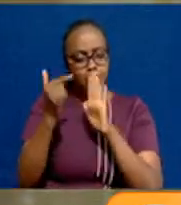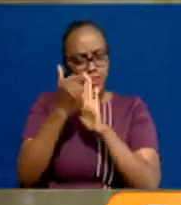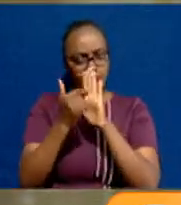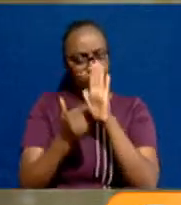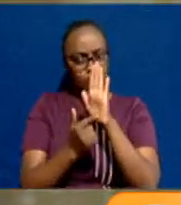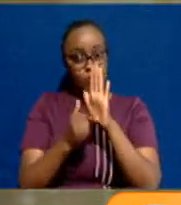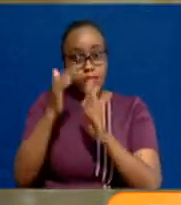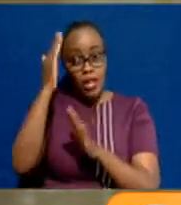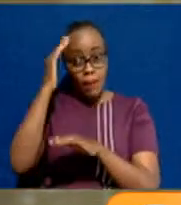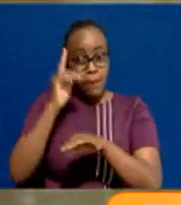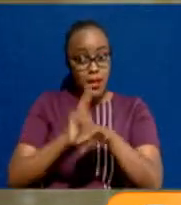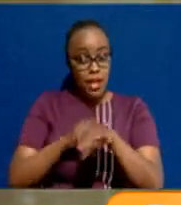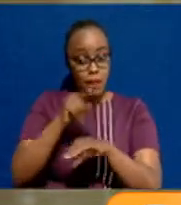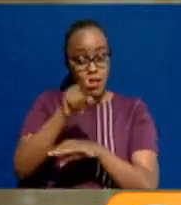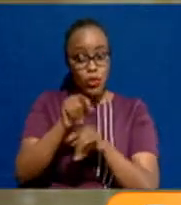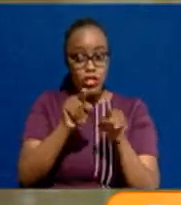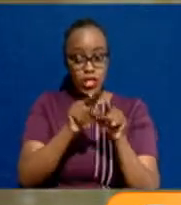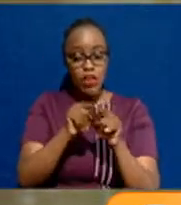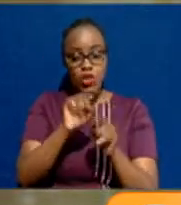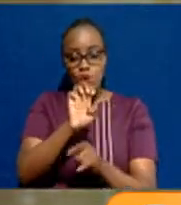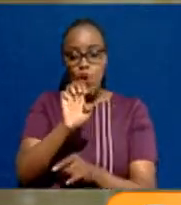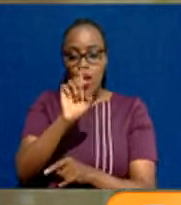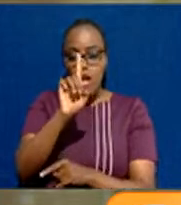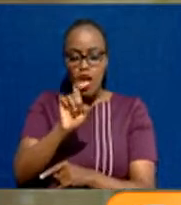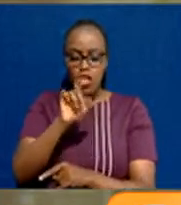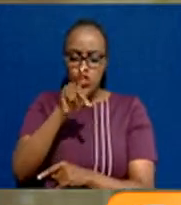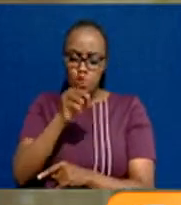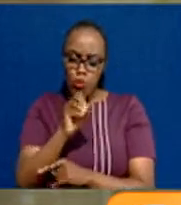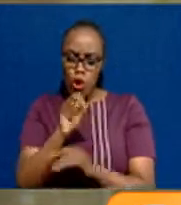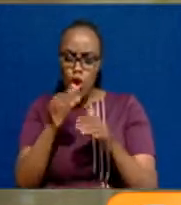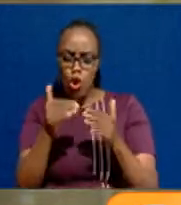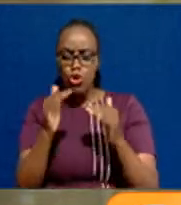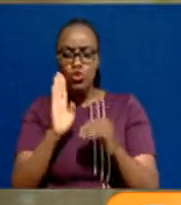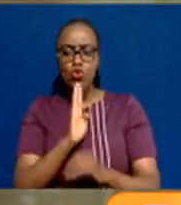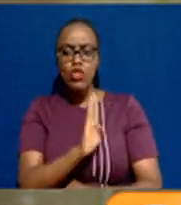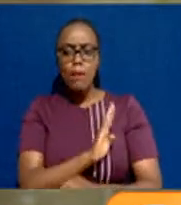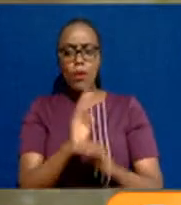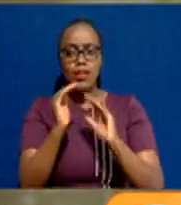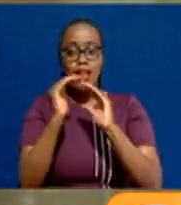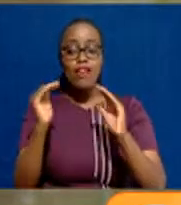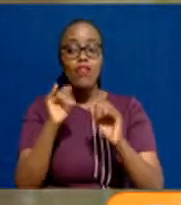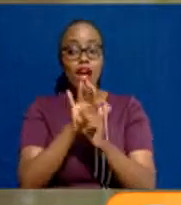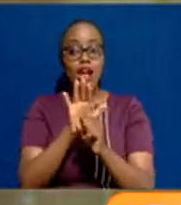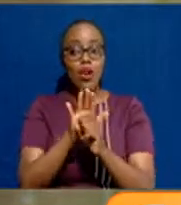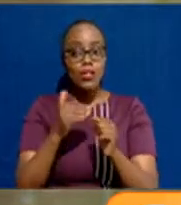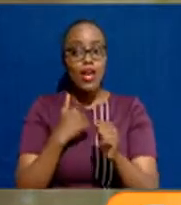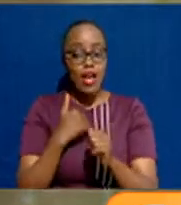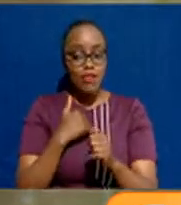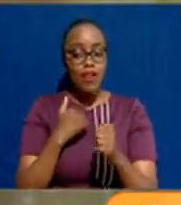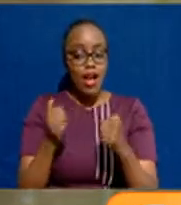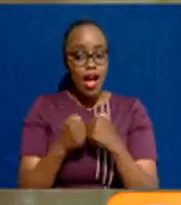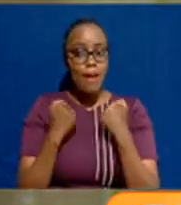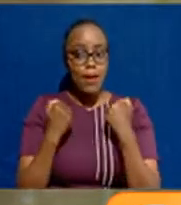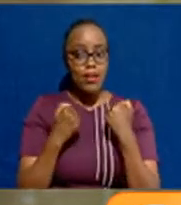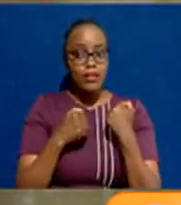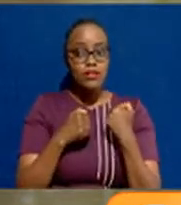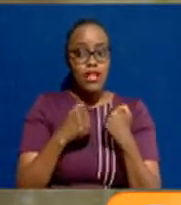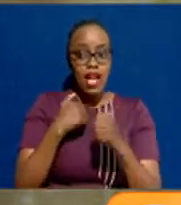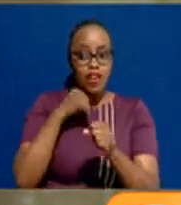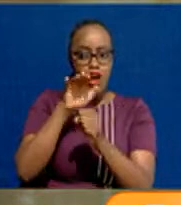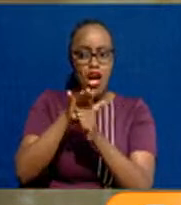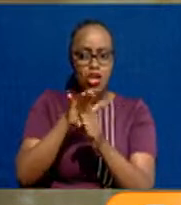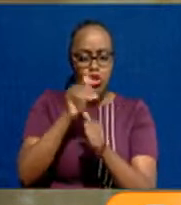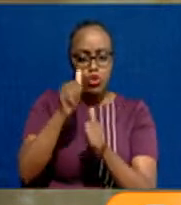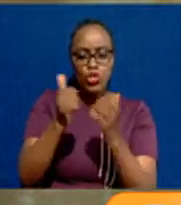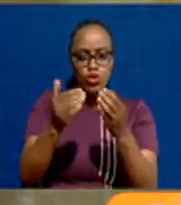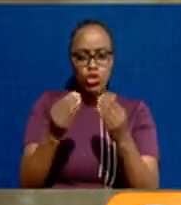Remember, by the time you're getting into Exco or you're getting into board level, there's a lot that happens around that. We have a lot that you have